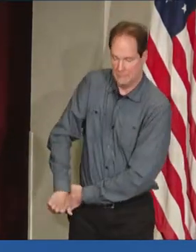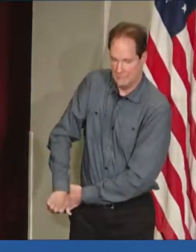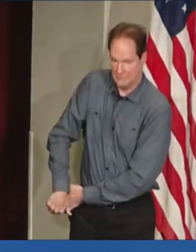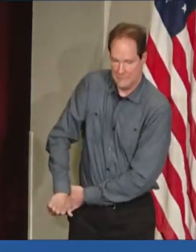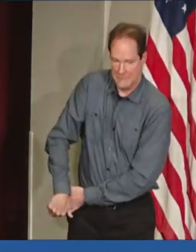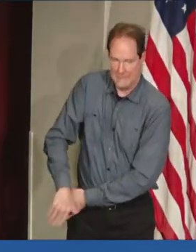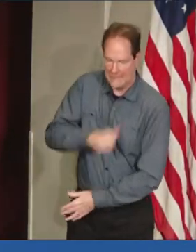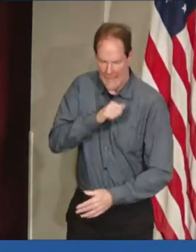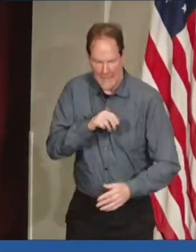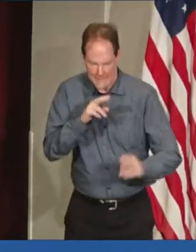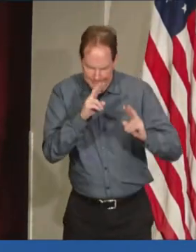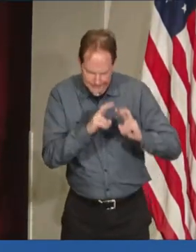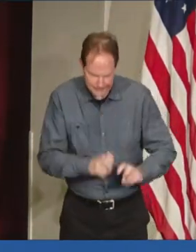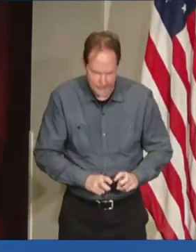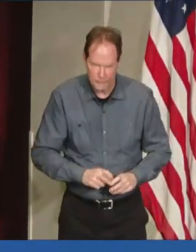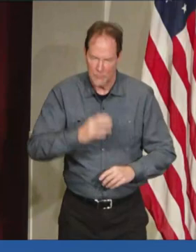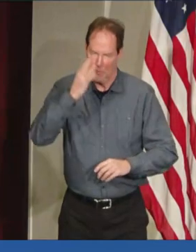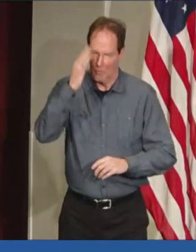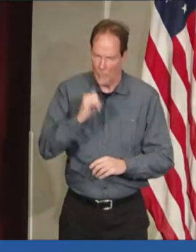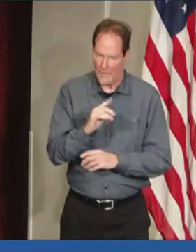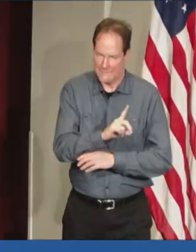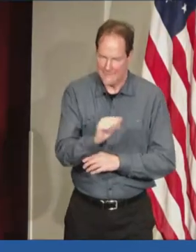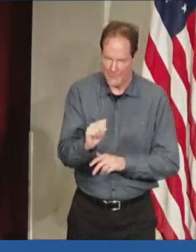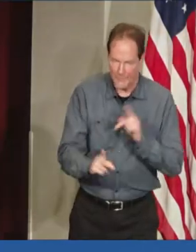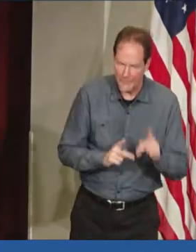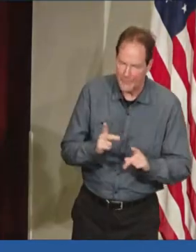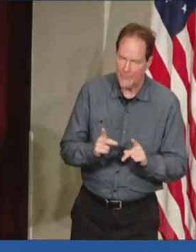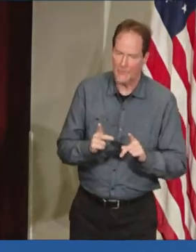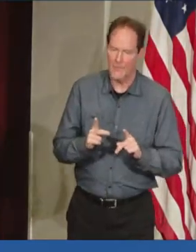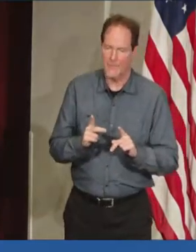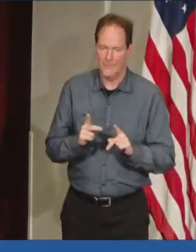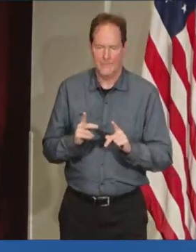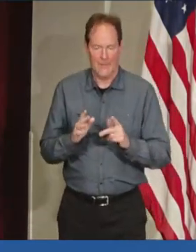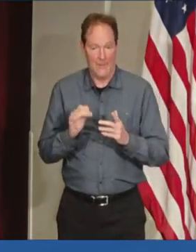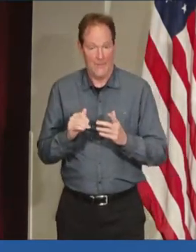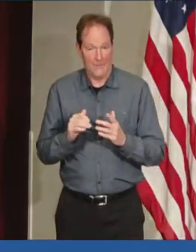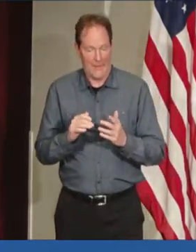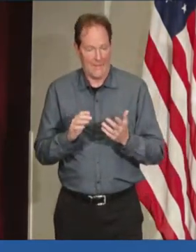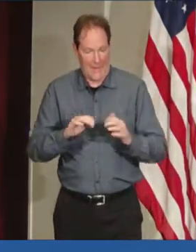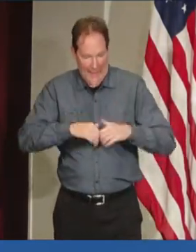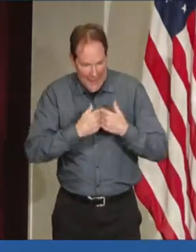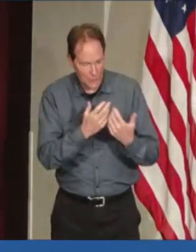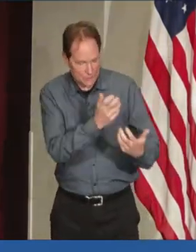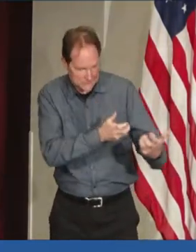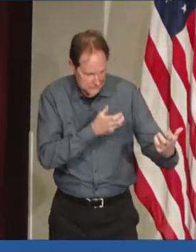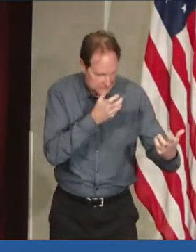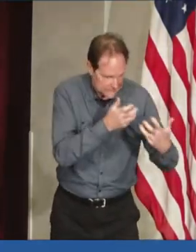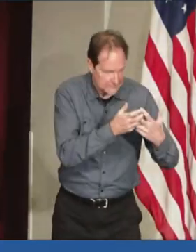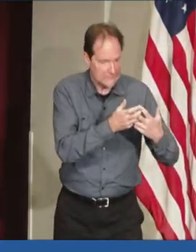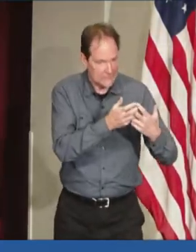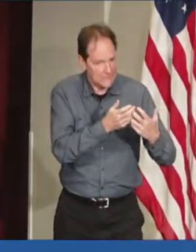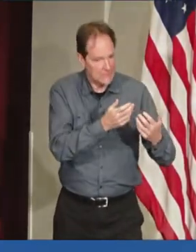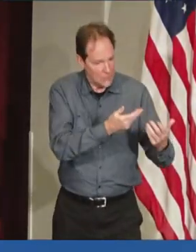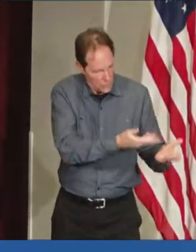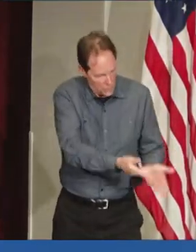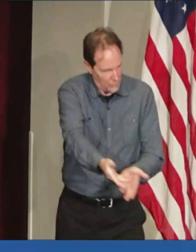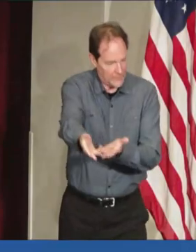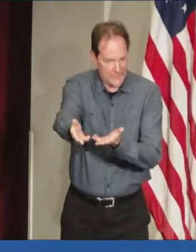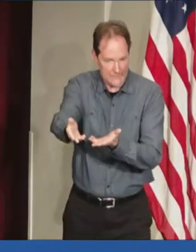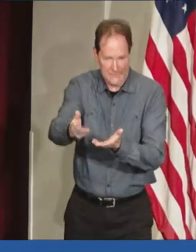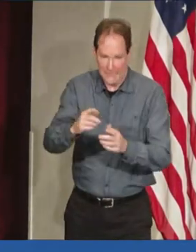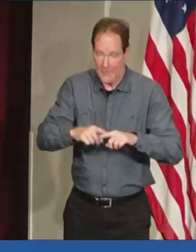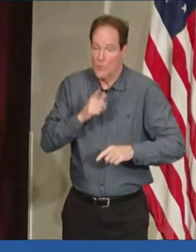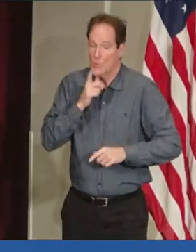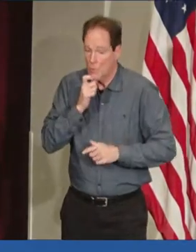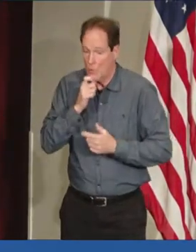look at why disabled people, even though the remedies may be different depending on who you are, not just your